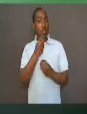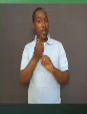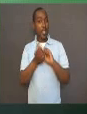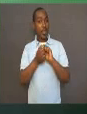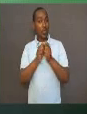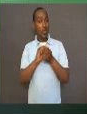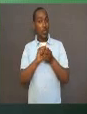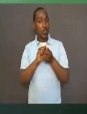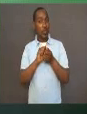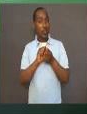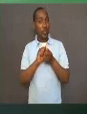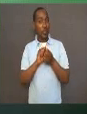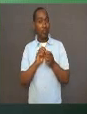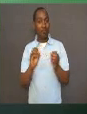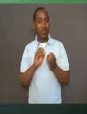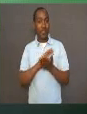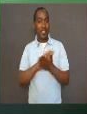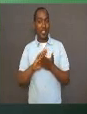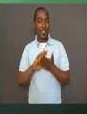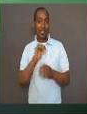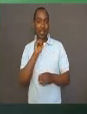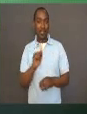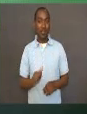the food were not clear.